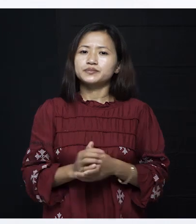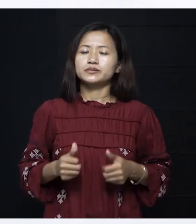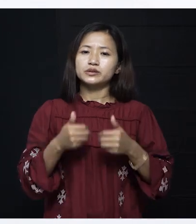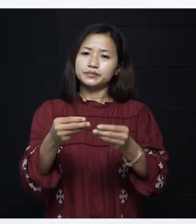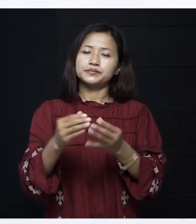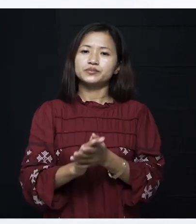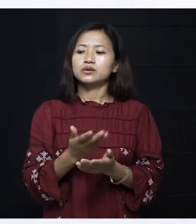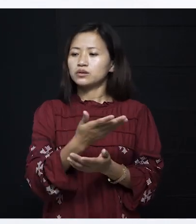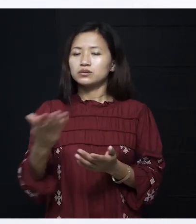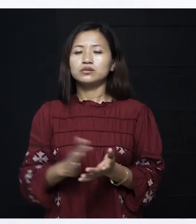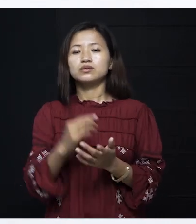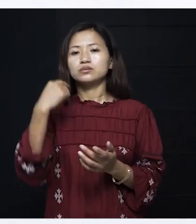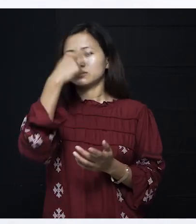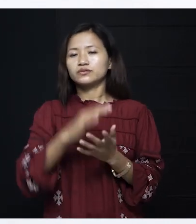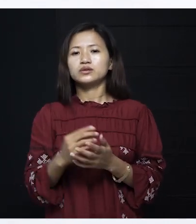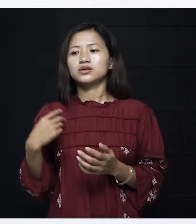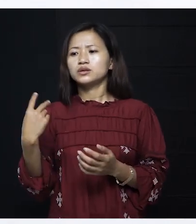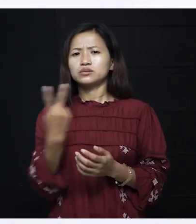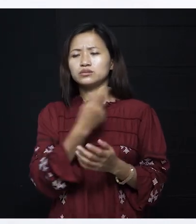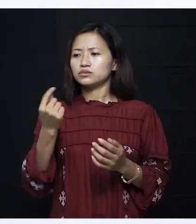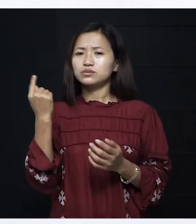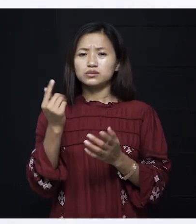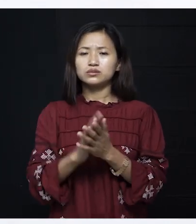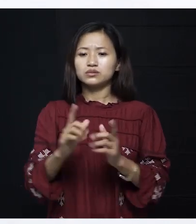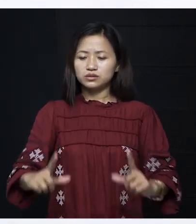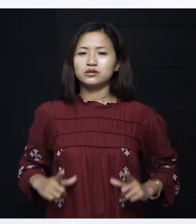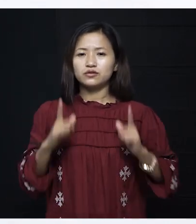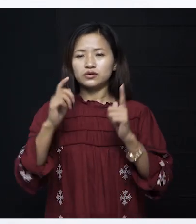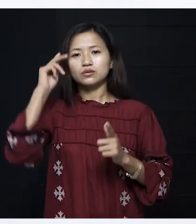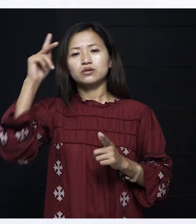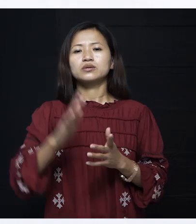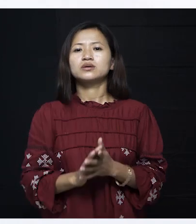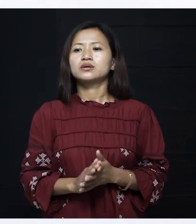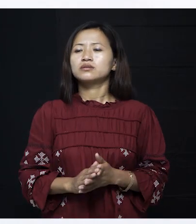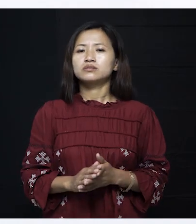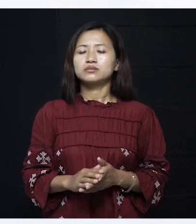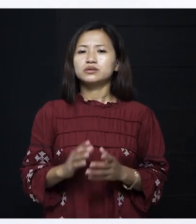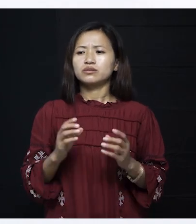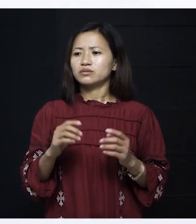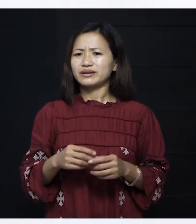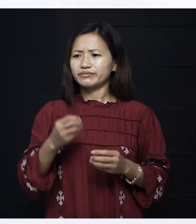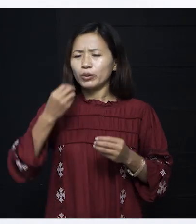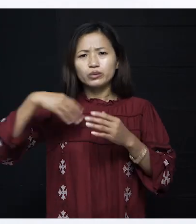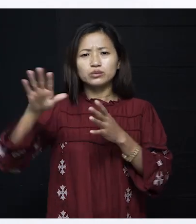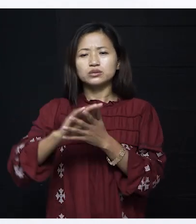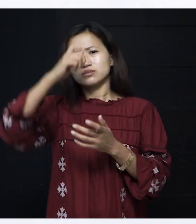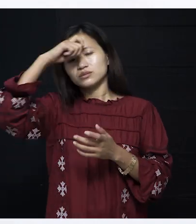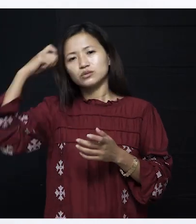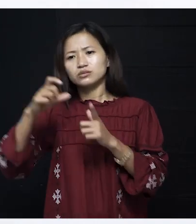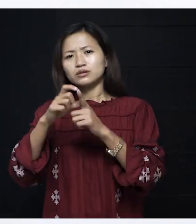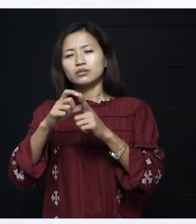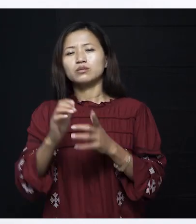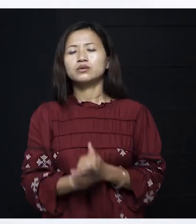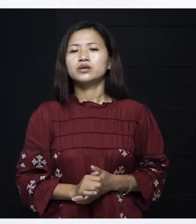example, those of us who are used to living in Kohima, you know that if you go down to Dimapur also, we find it so hot, right? The